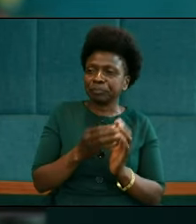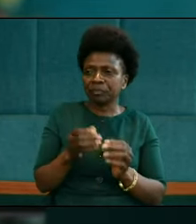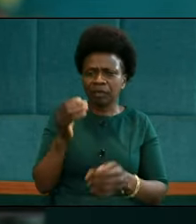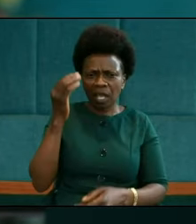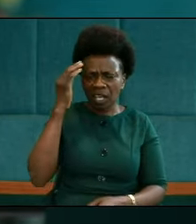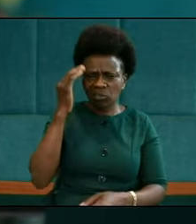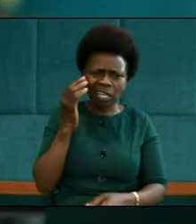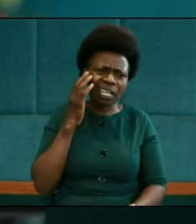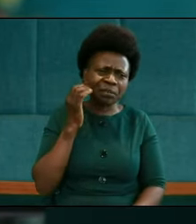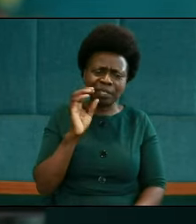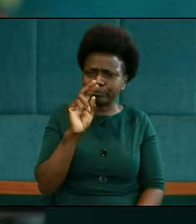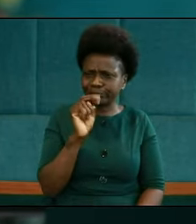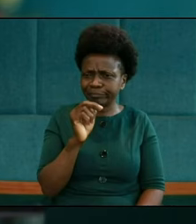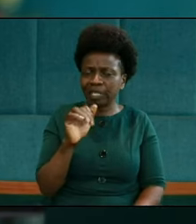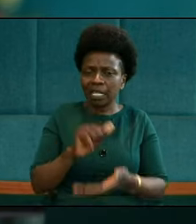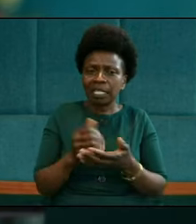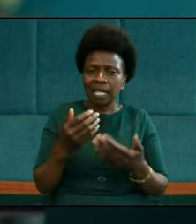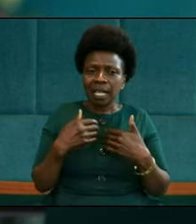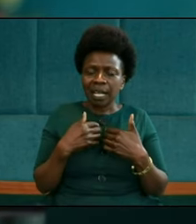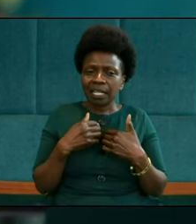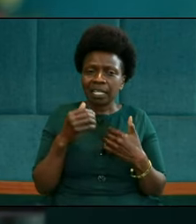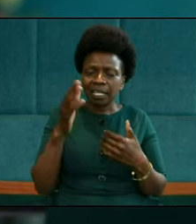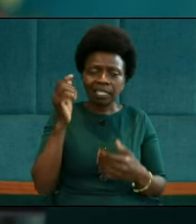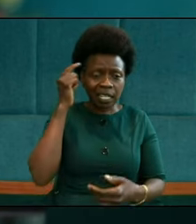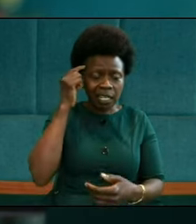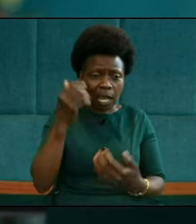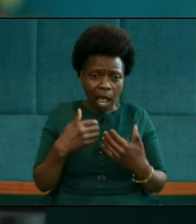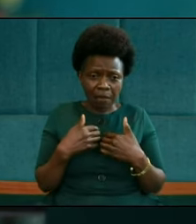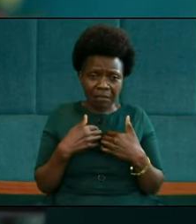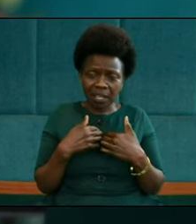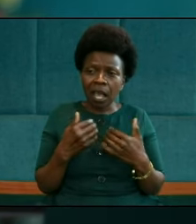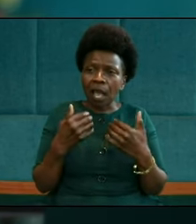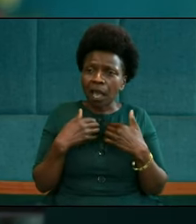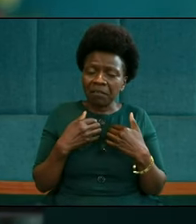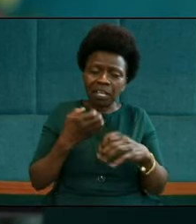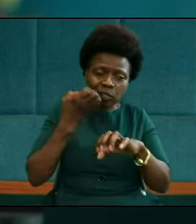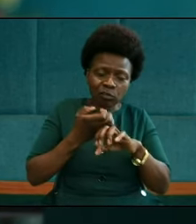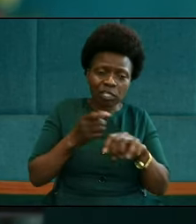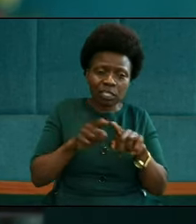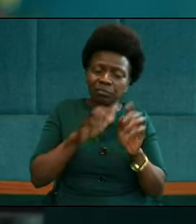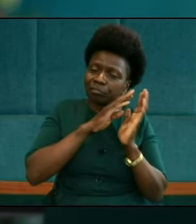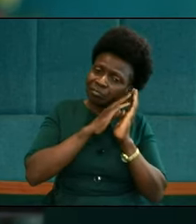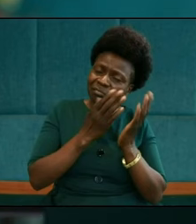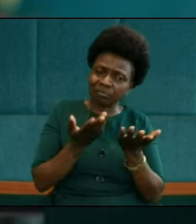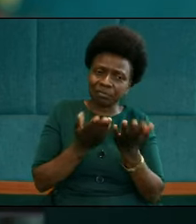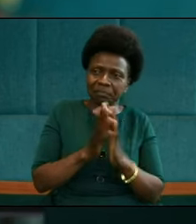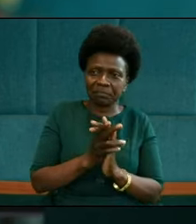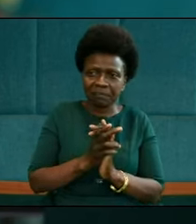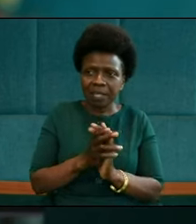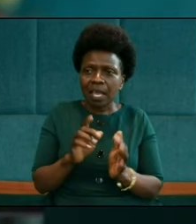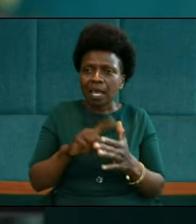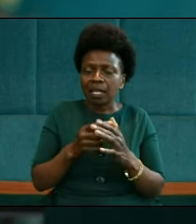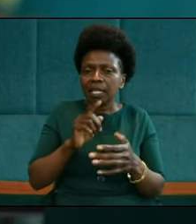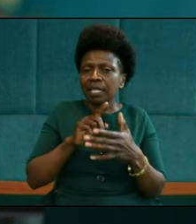know the experience that his head was having a stone as a pillow.